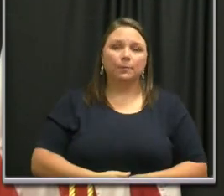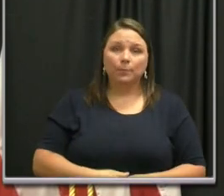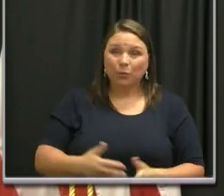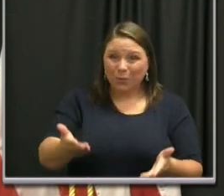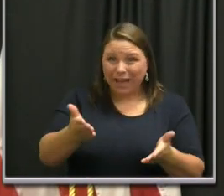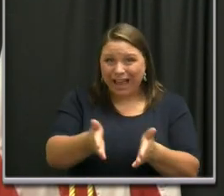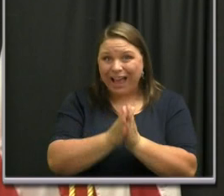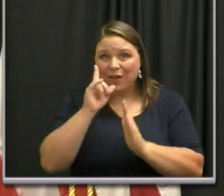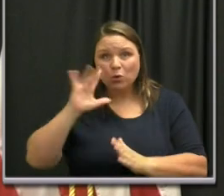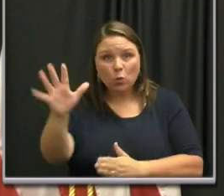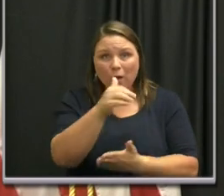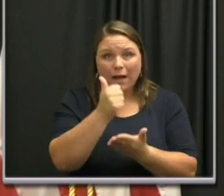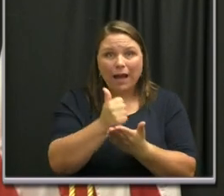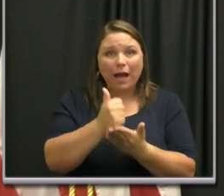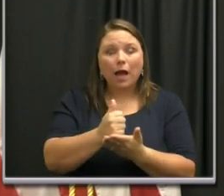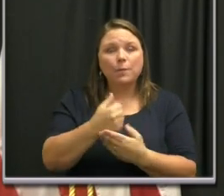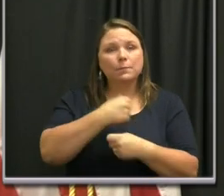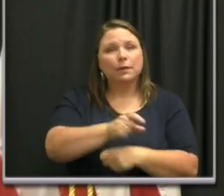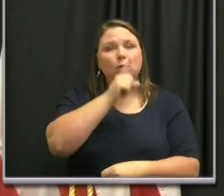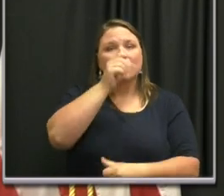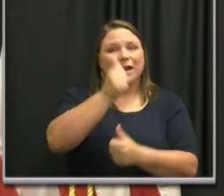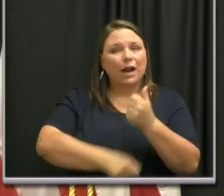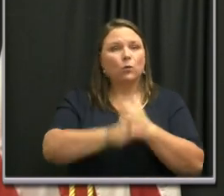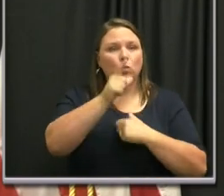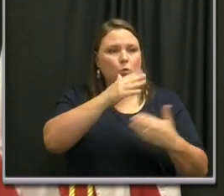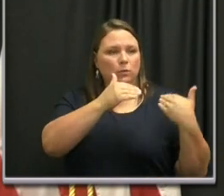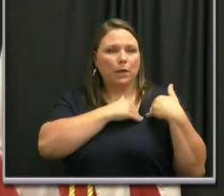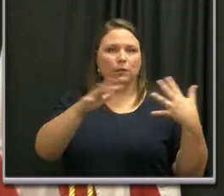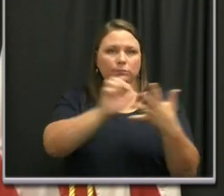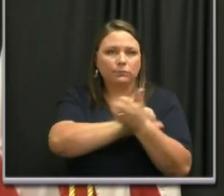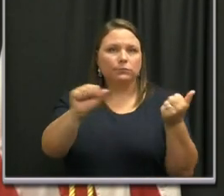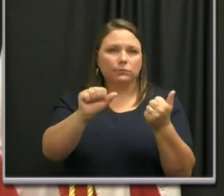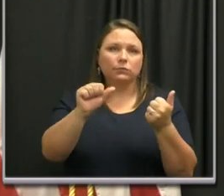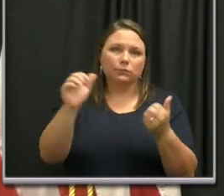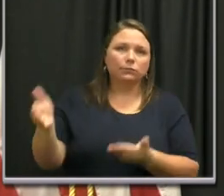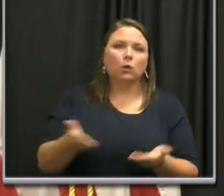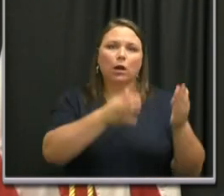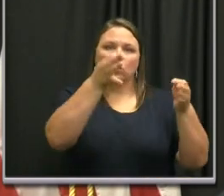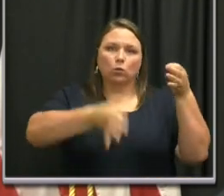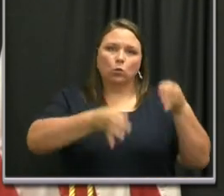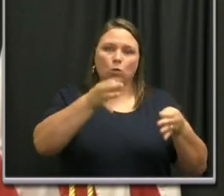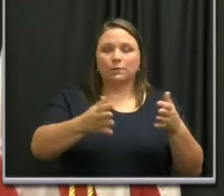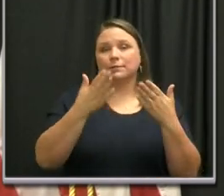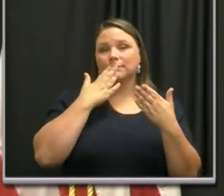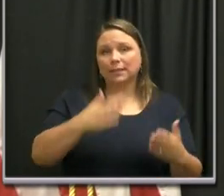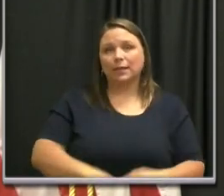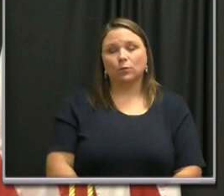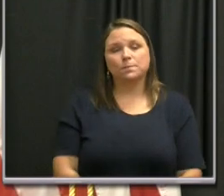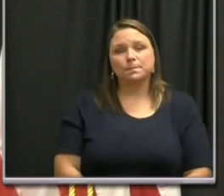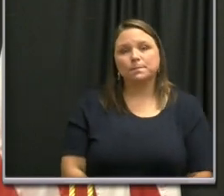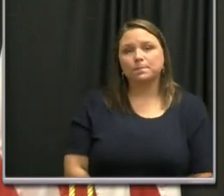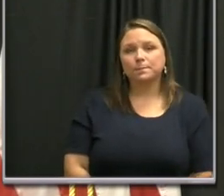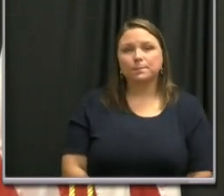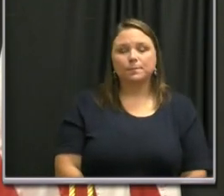that everyone responsible is brought before the courts. Thank you.